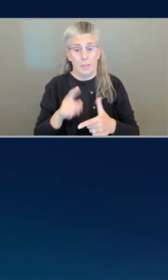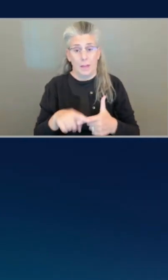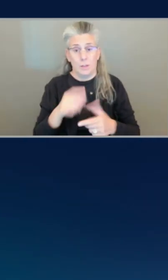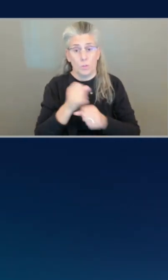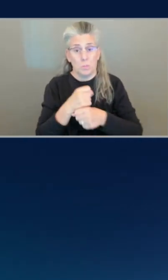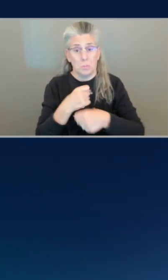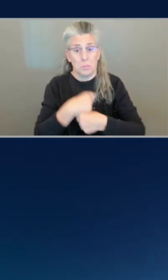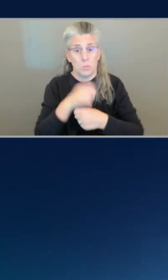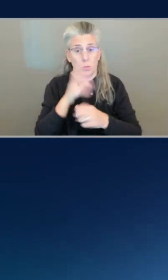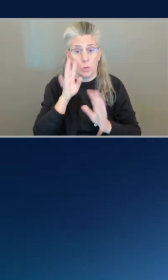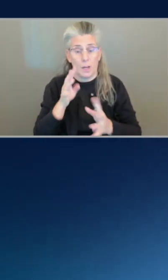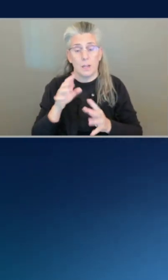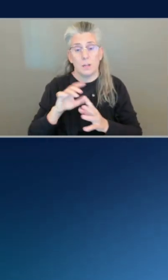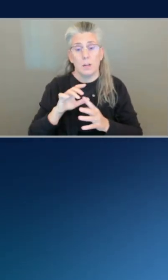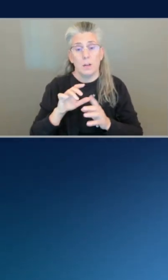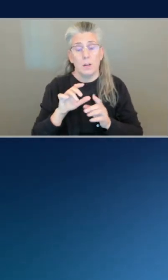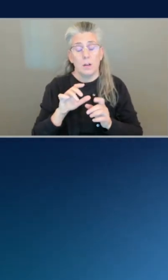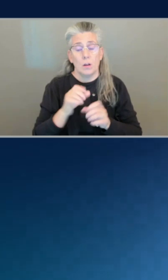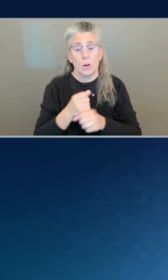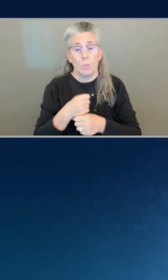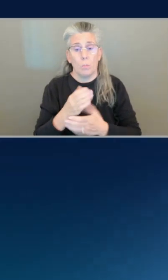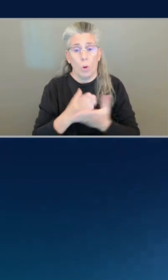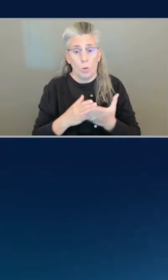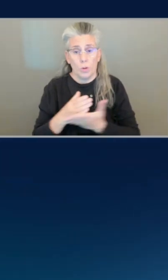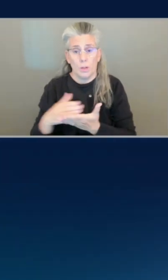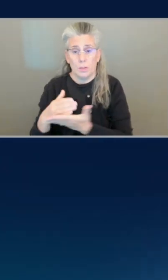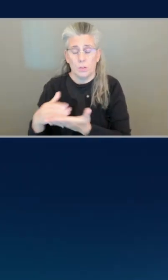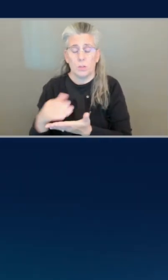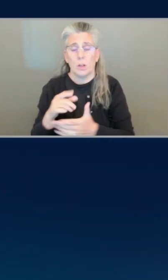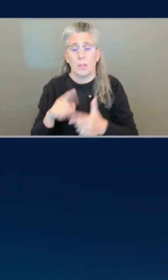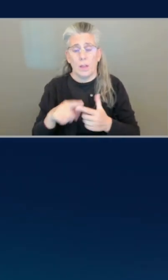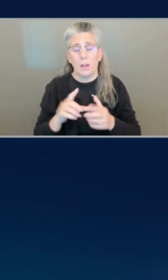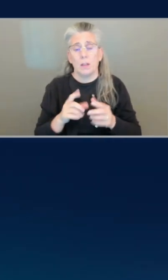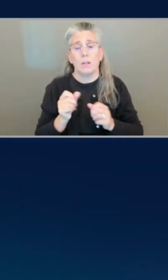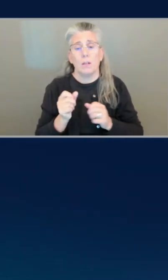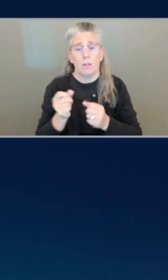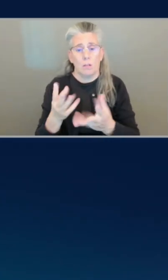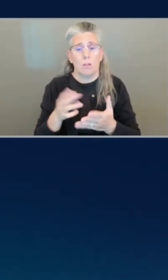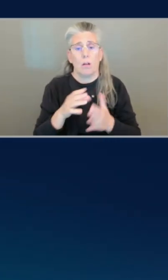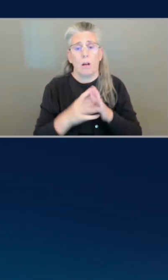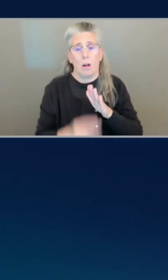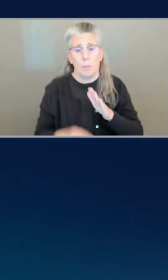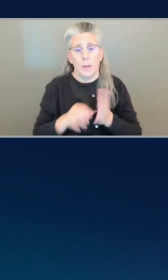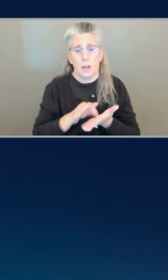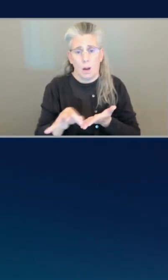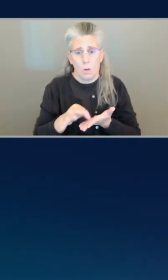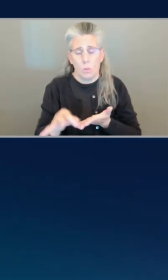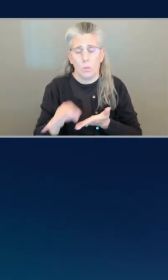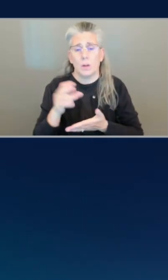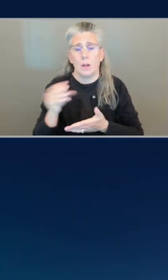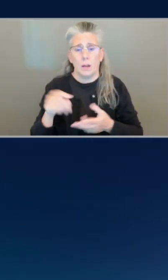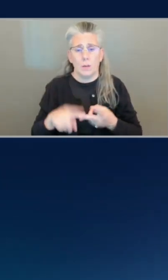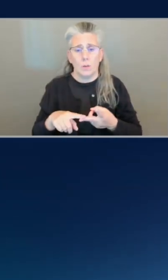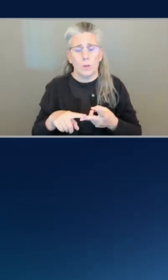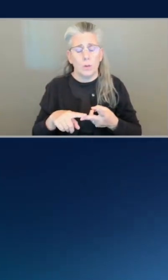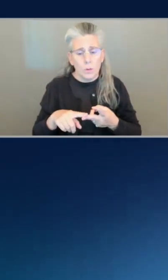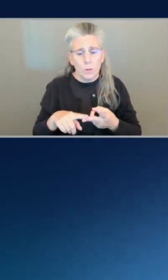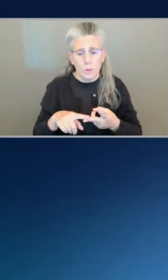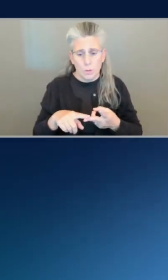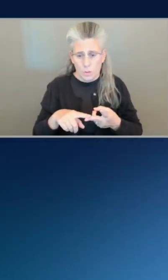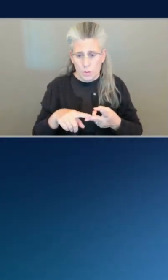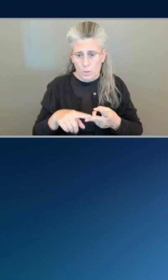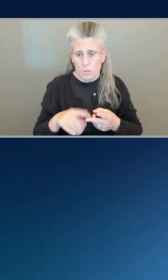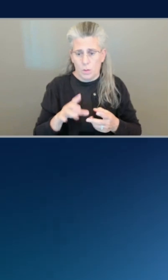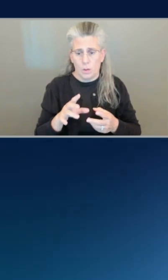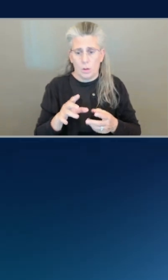basically specify the number of accelerators, give the copy count. And this is an interesting concept as well, because what we're doing here is we are